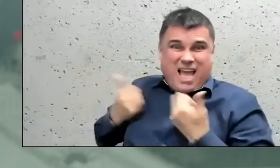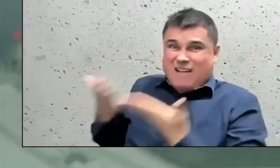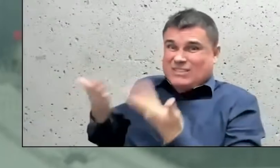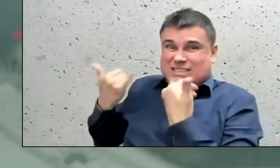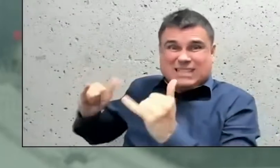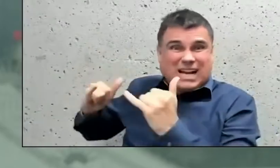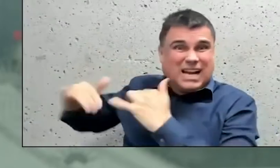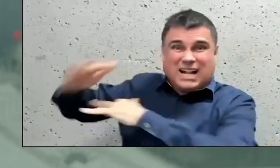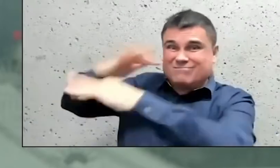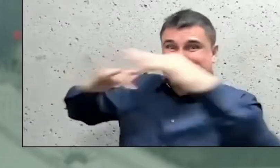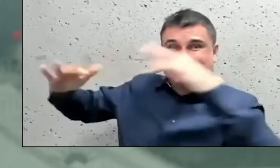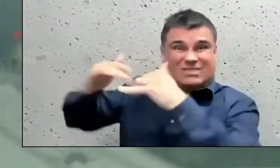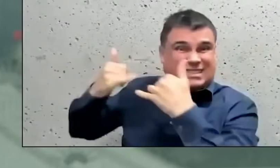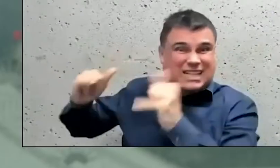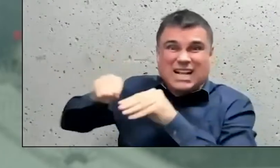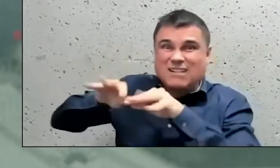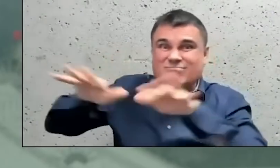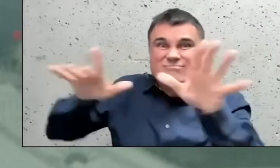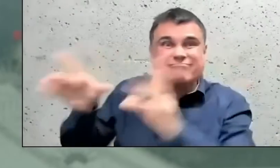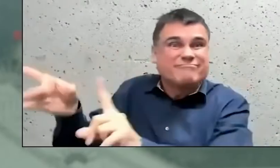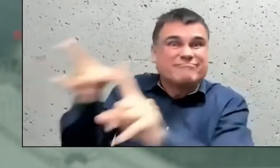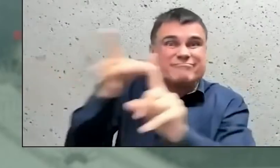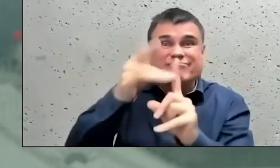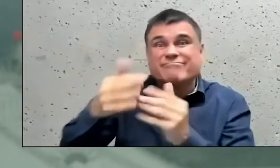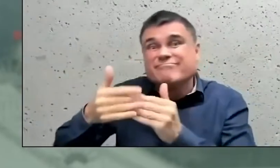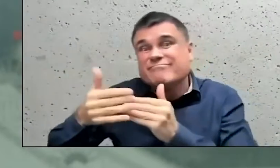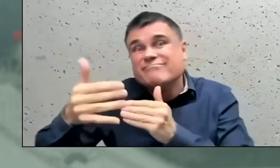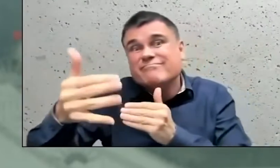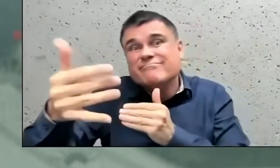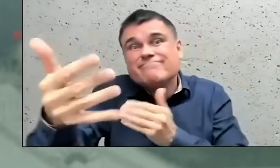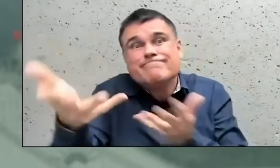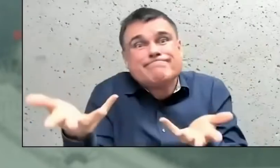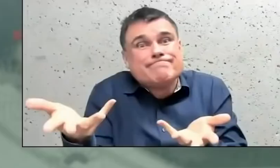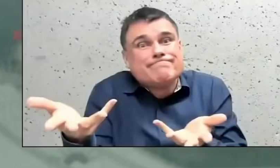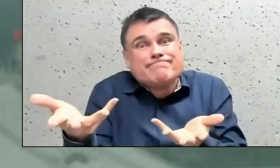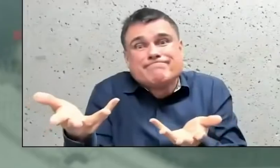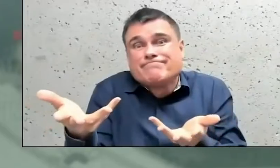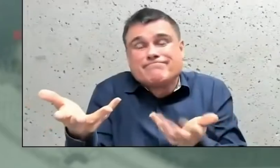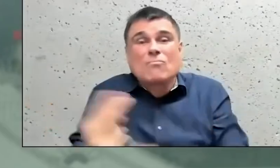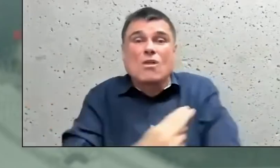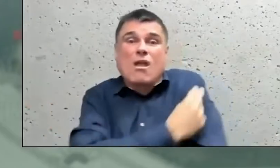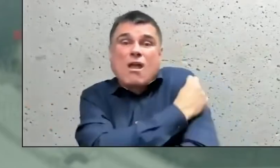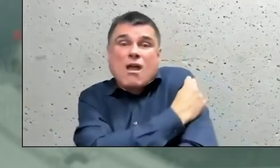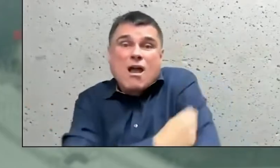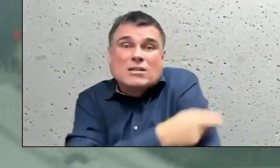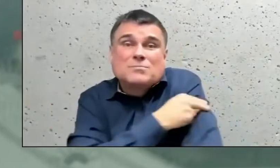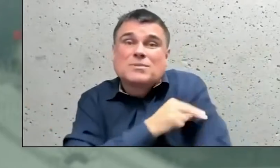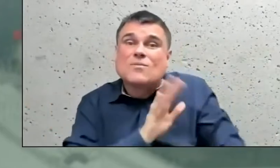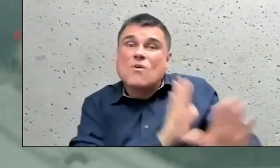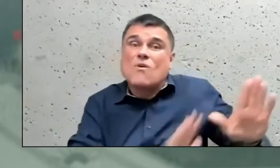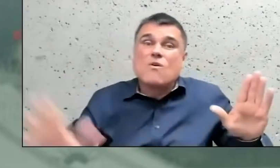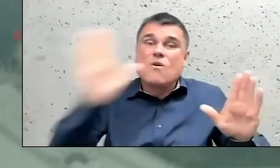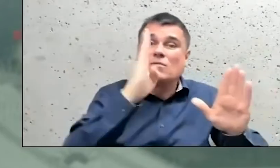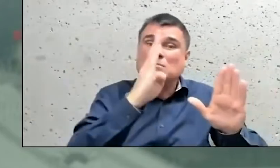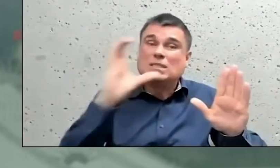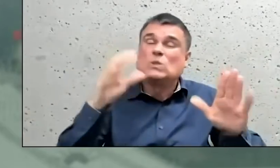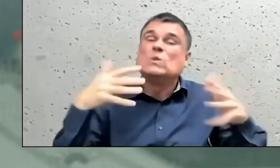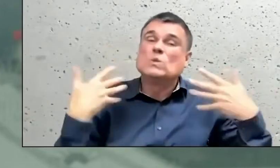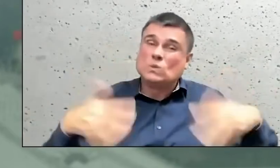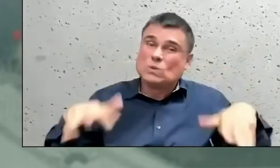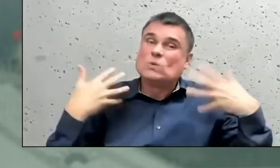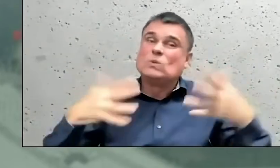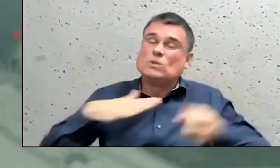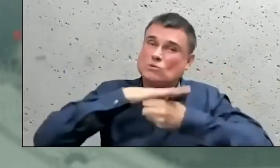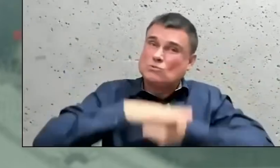province still feeling the strain of the infections that we've had in the past few months and the ones that continue. And